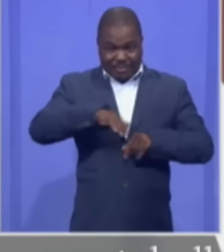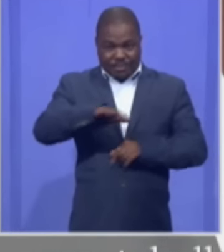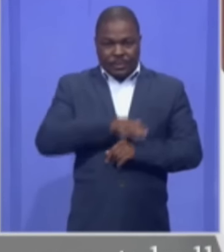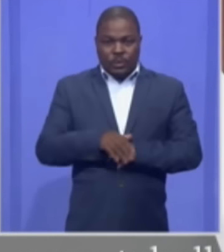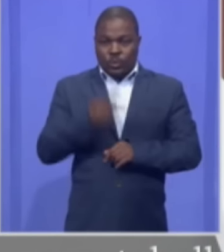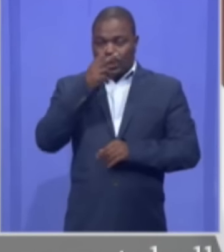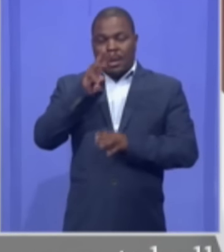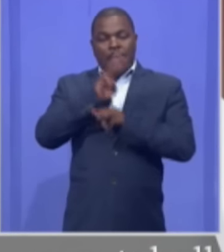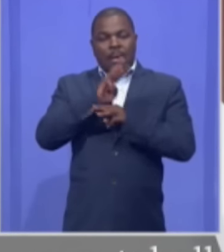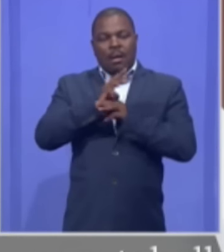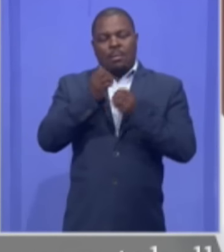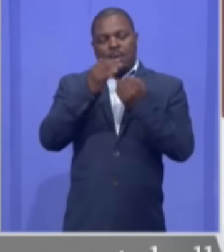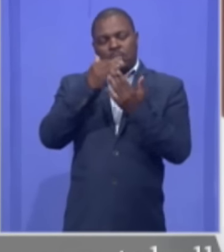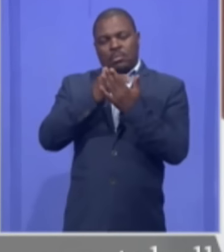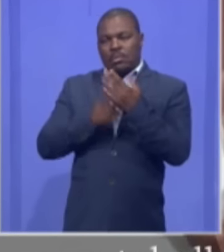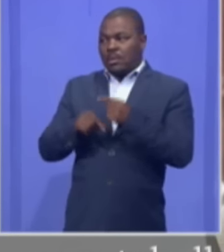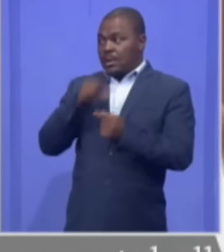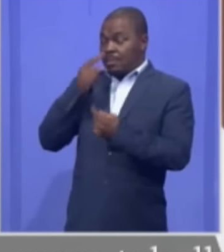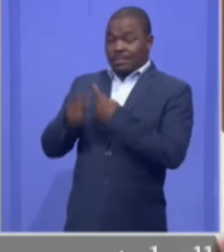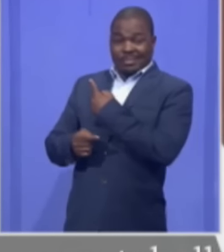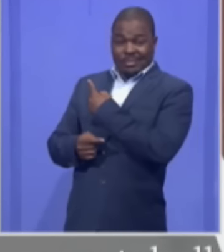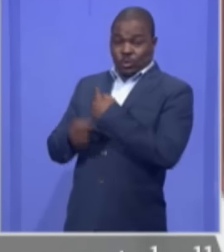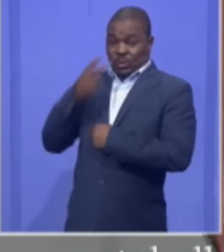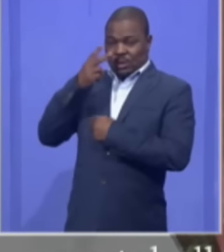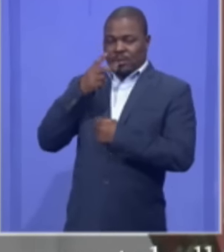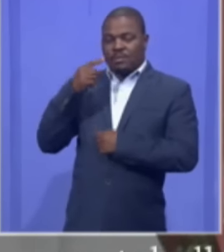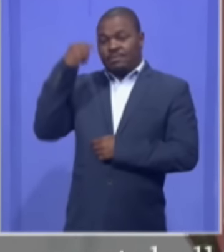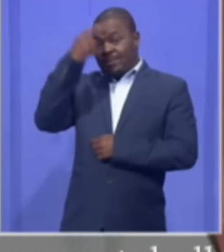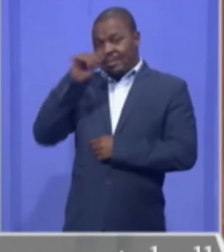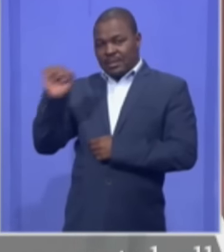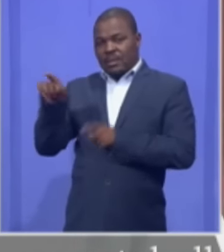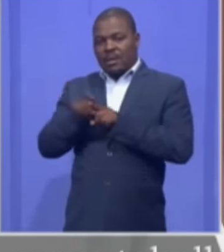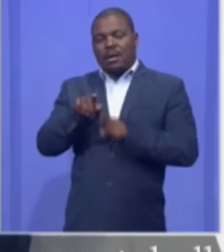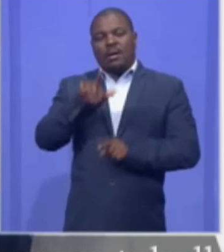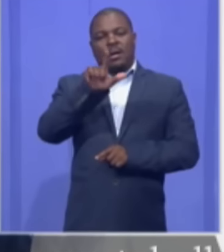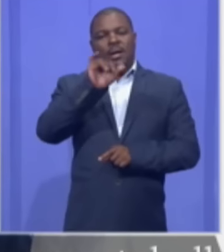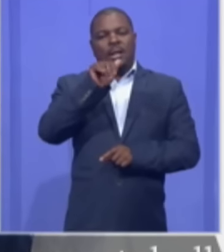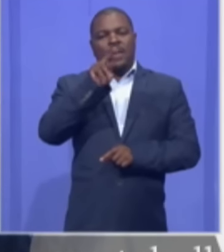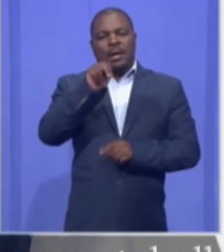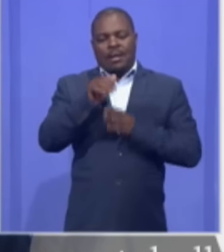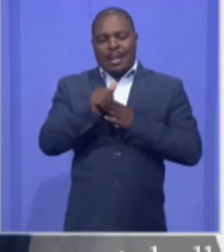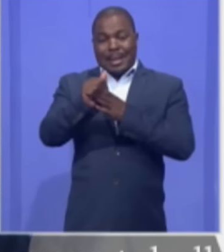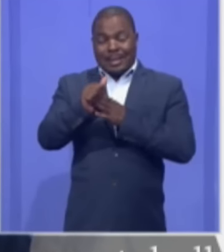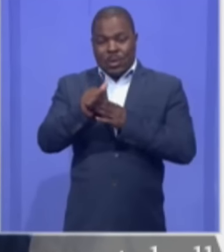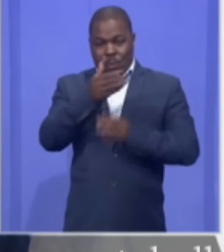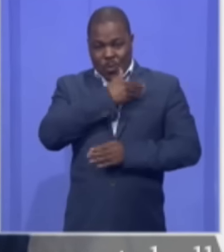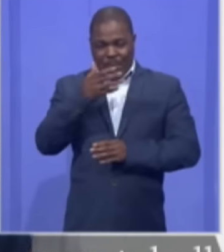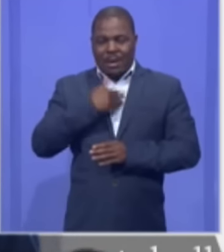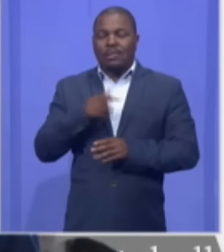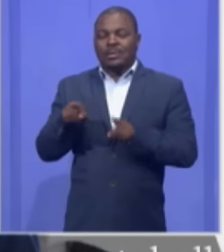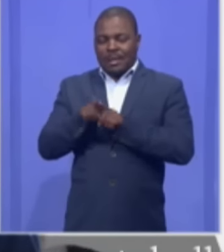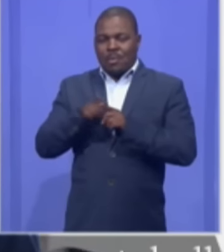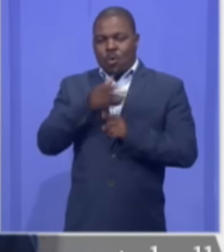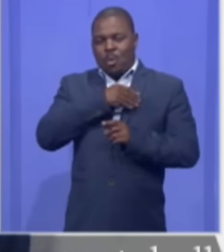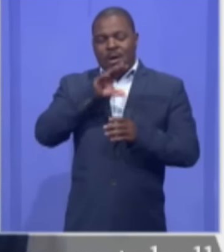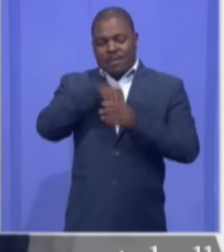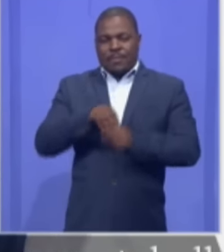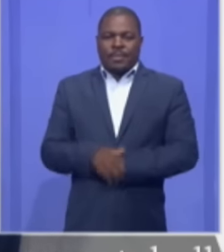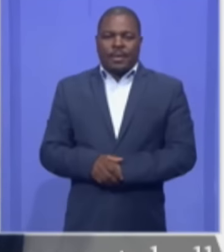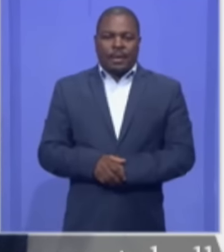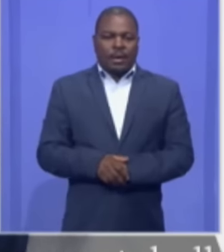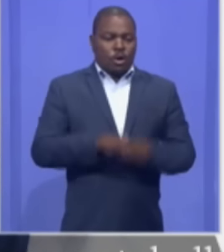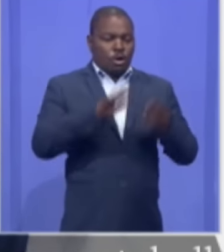bona swantso sa bone fo morago ga rona ba eteletswe pele ke mmele le Ngoyi. Baagi mo lehurutshi ba re maemo a